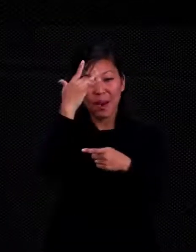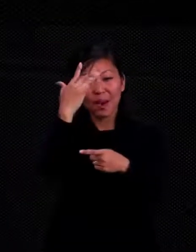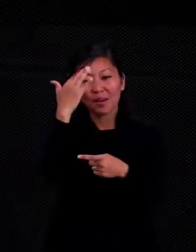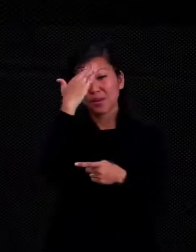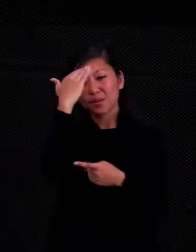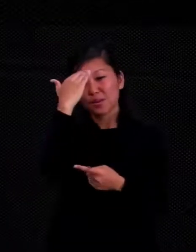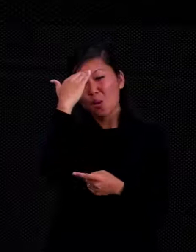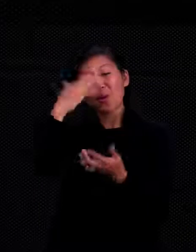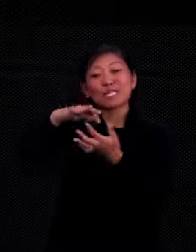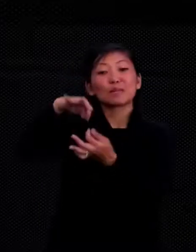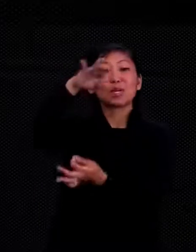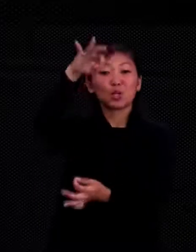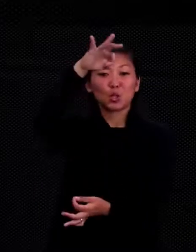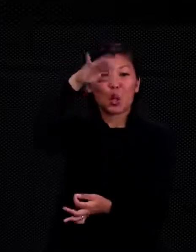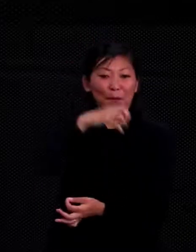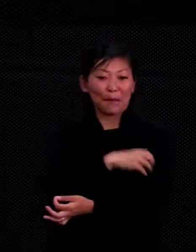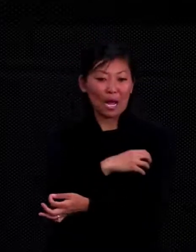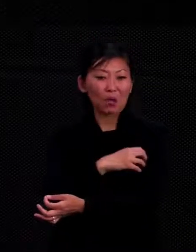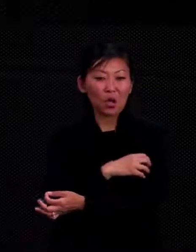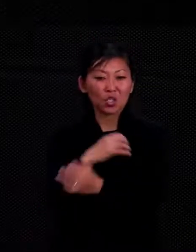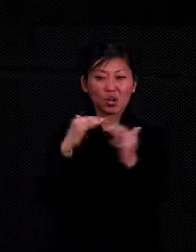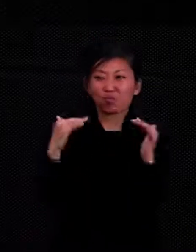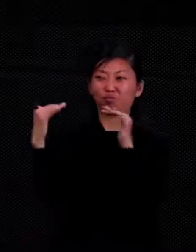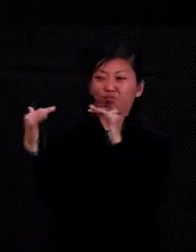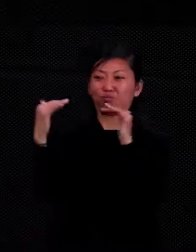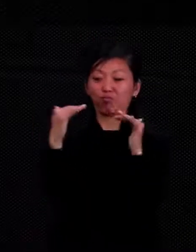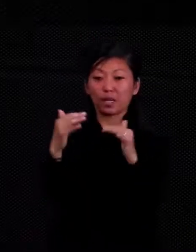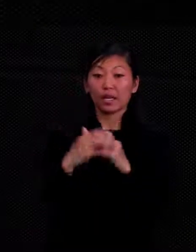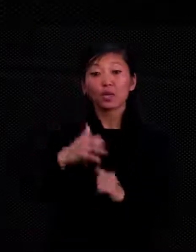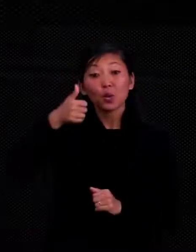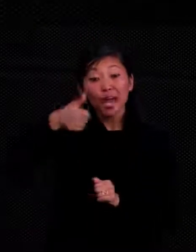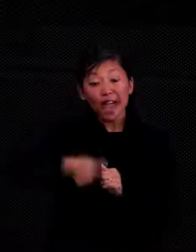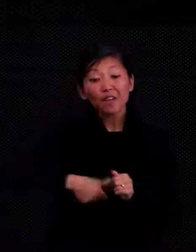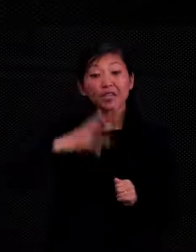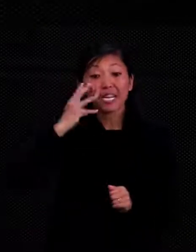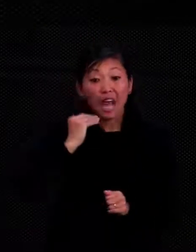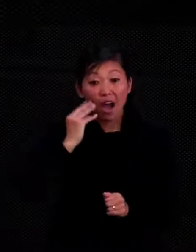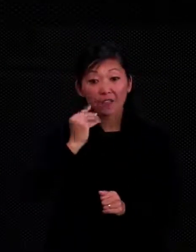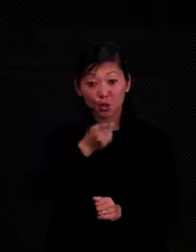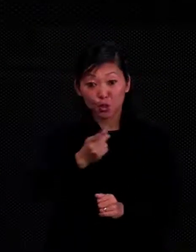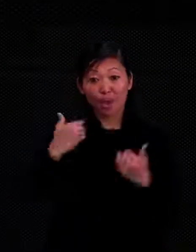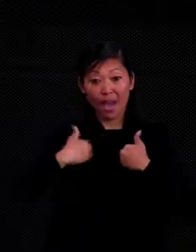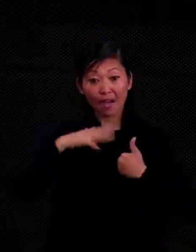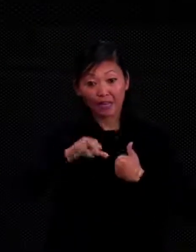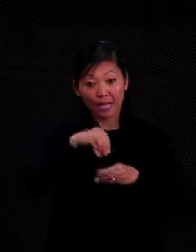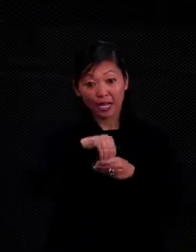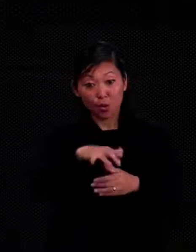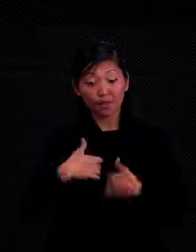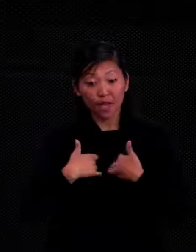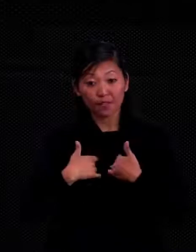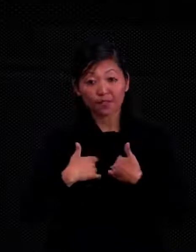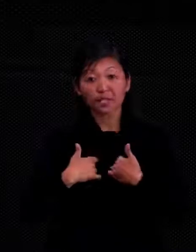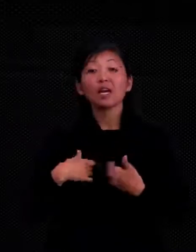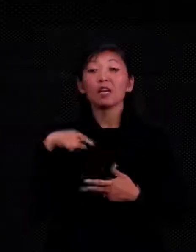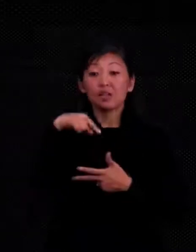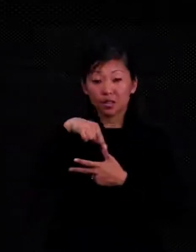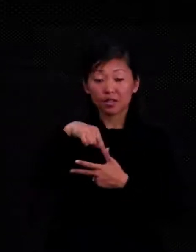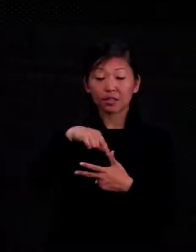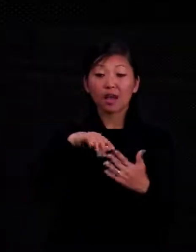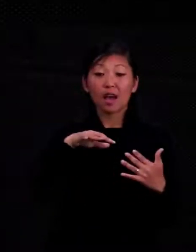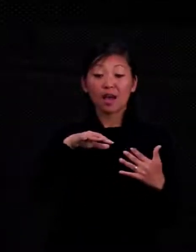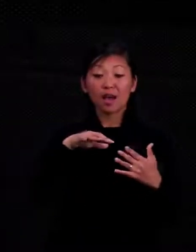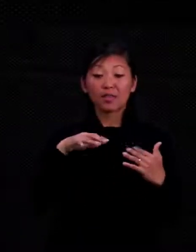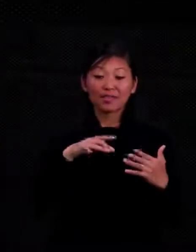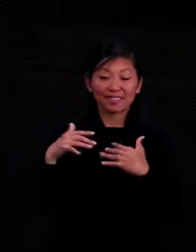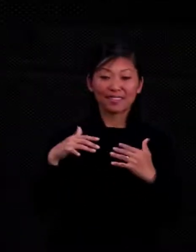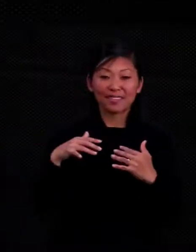this world. See, in every conflict that you experience, there is a conflict among you, a conflict within you, and a conflict above